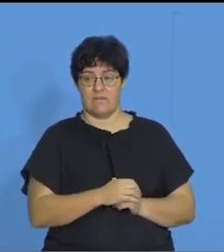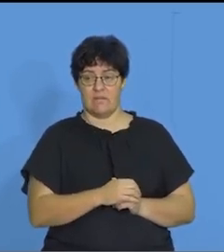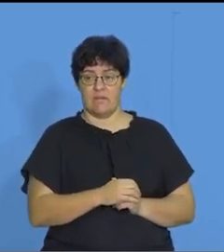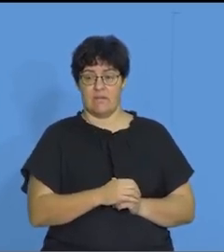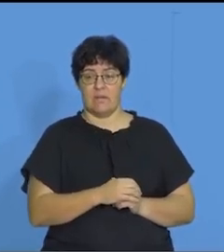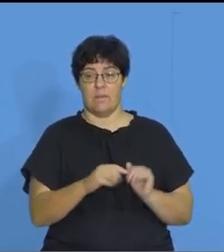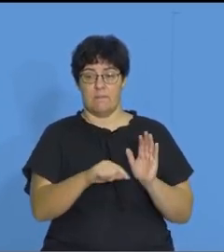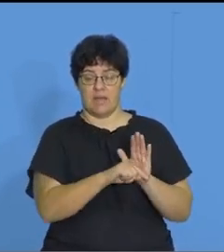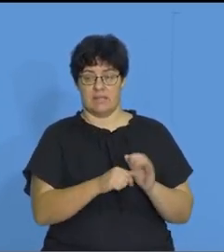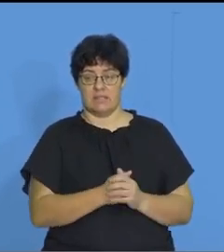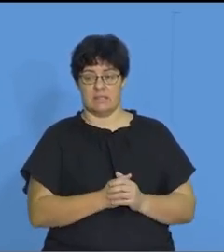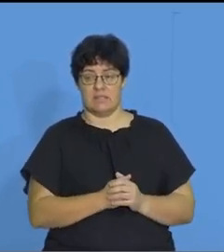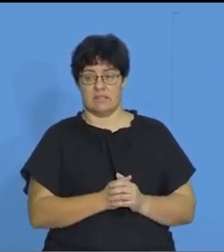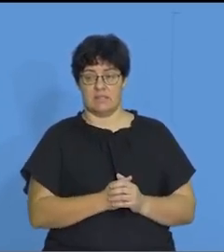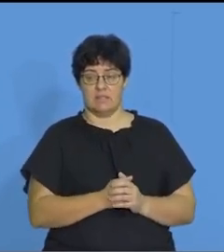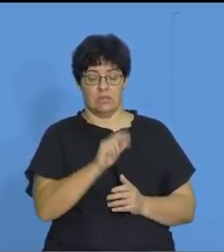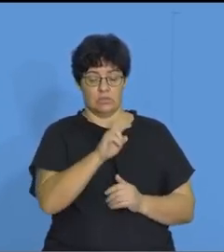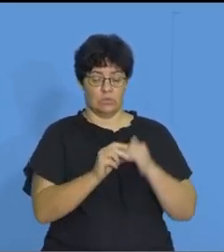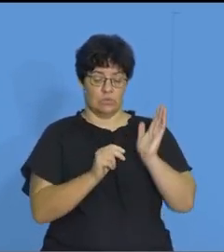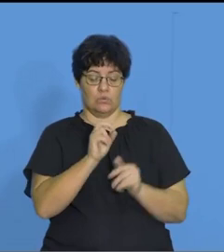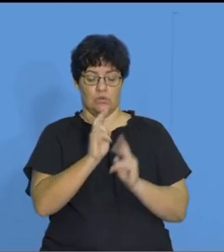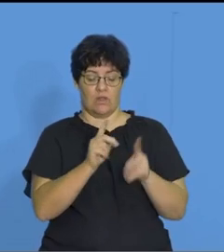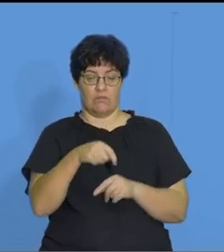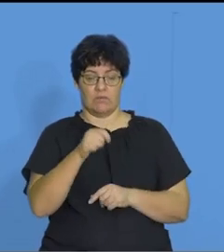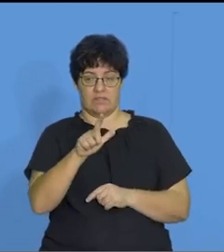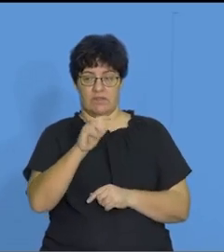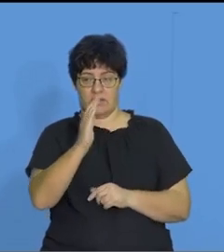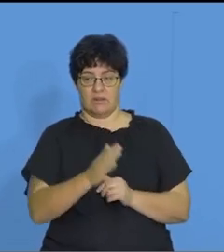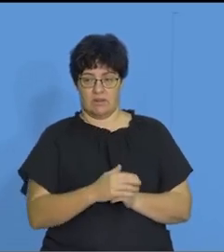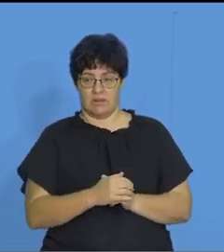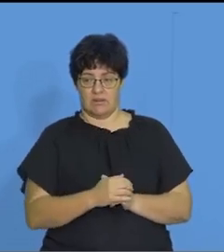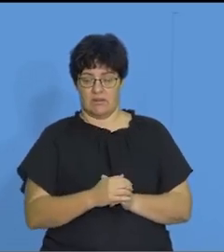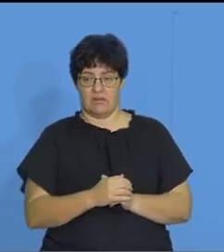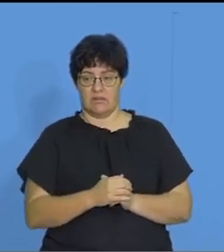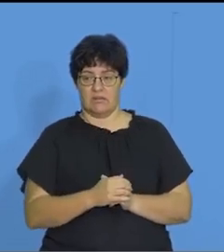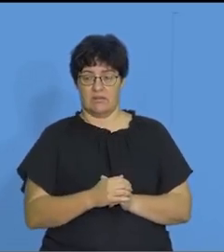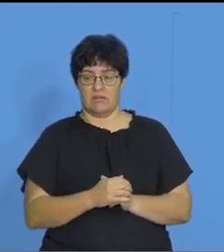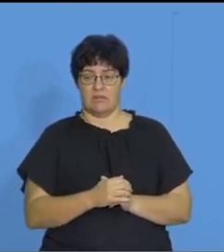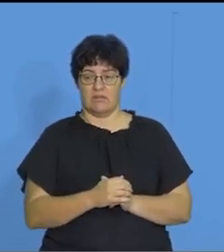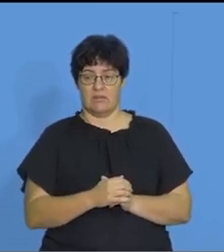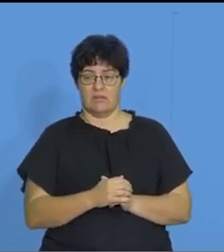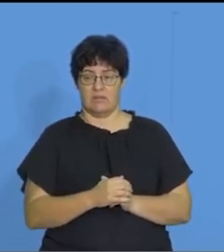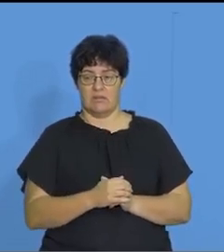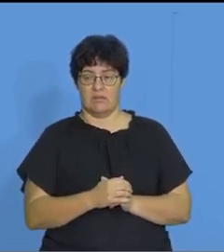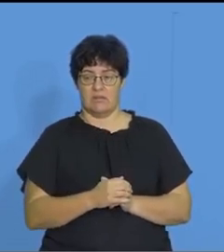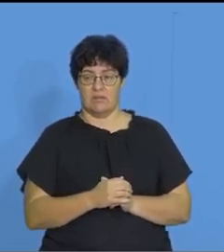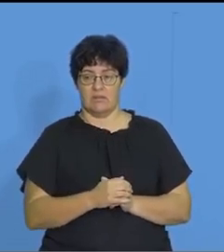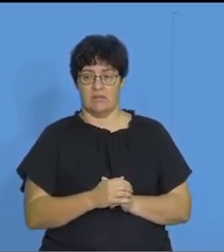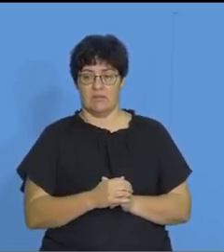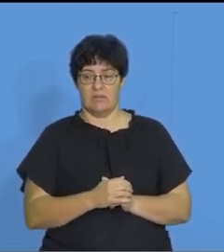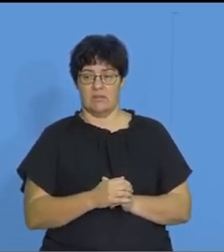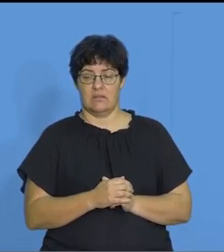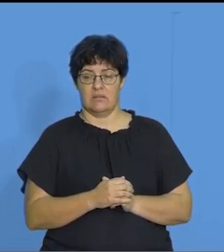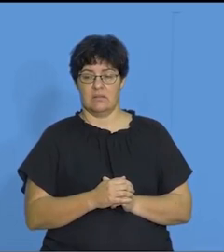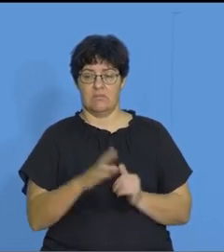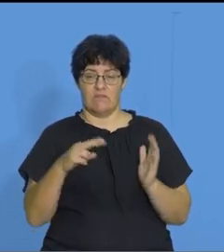32.5, okay, moles minus 2 times 12.7, okay? This comes from the stoichiometric ratio. So